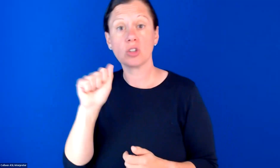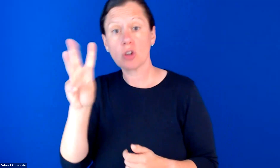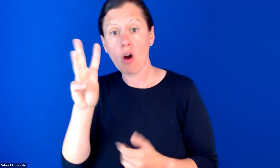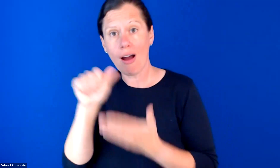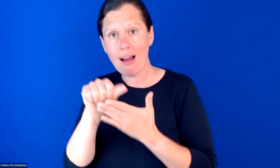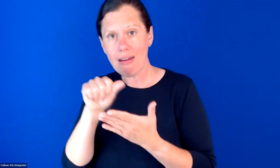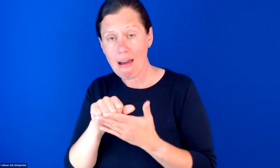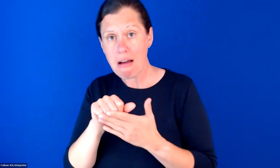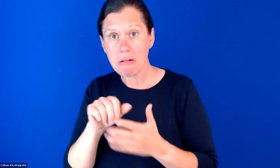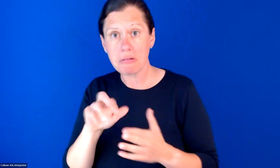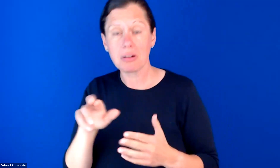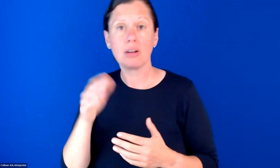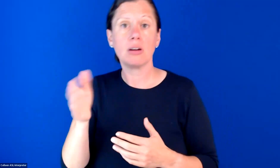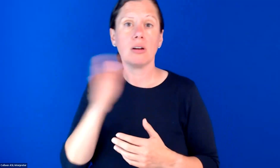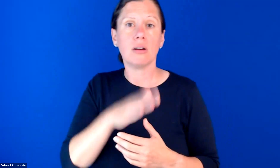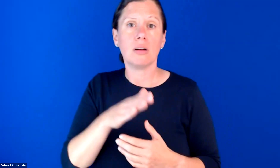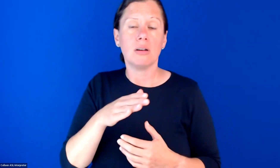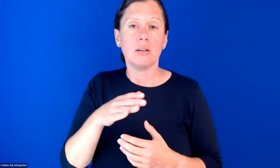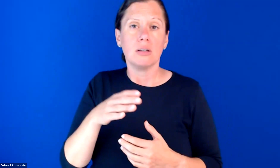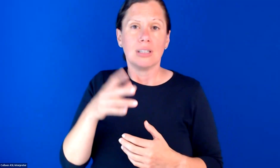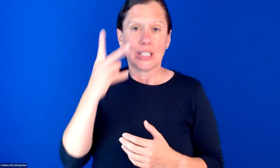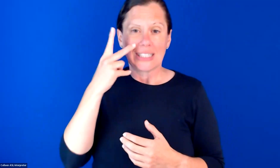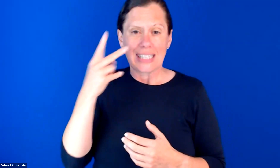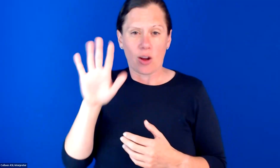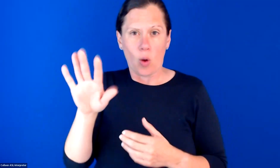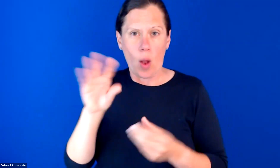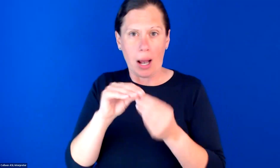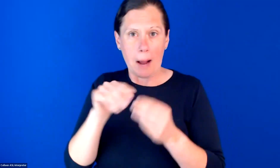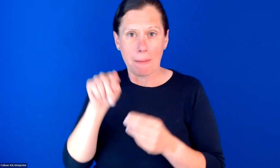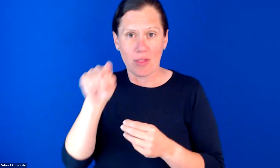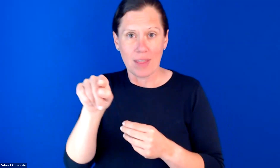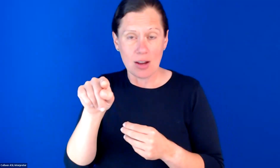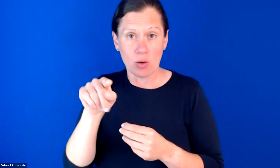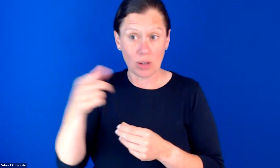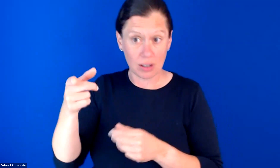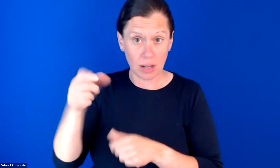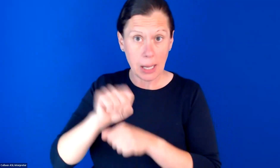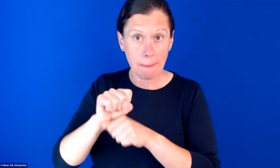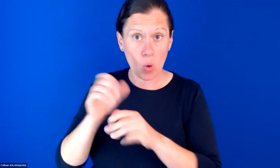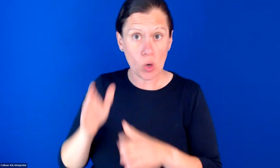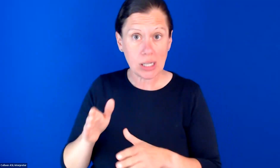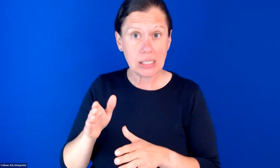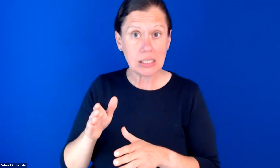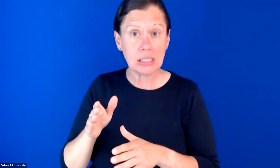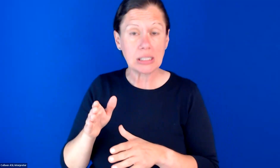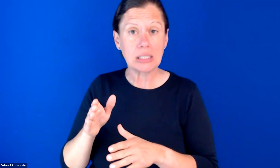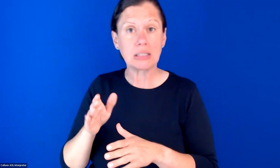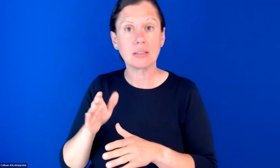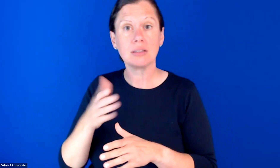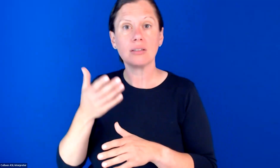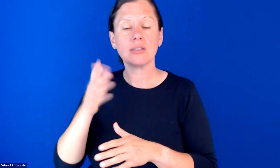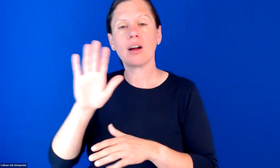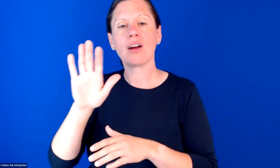H-2A workers, there's a paper application that is available on site, on the job site for workers to